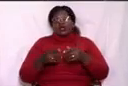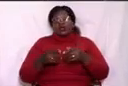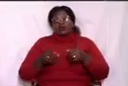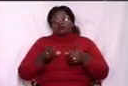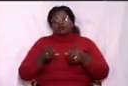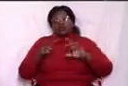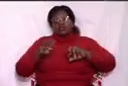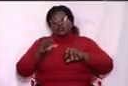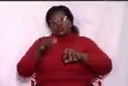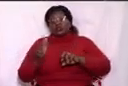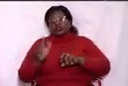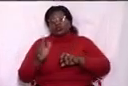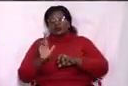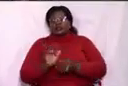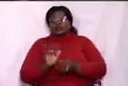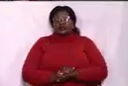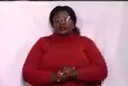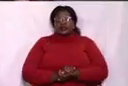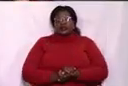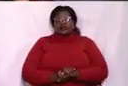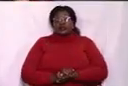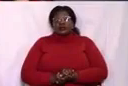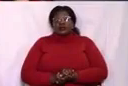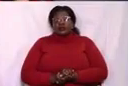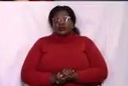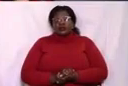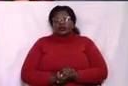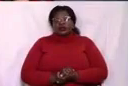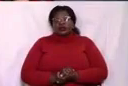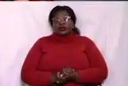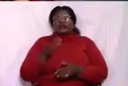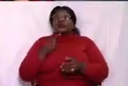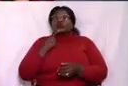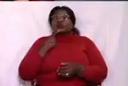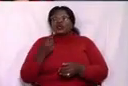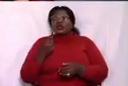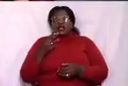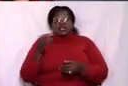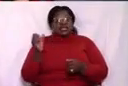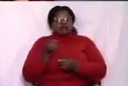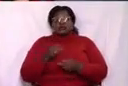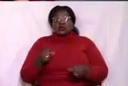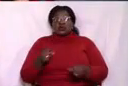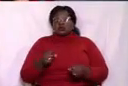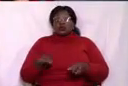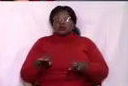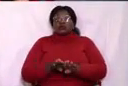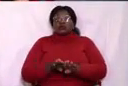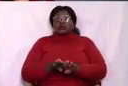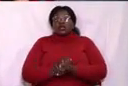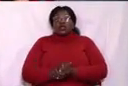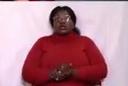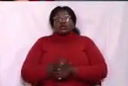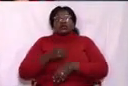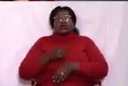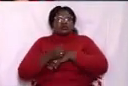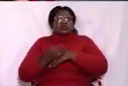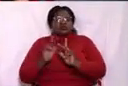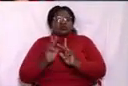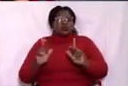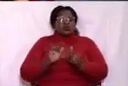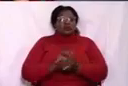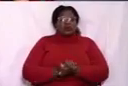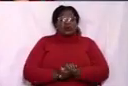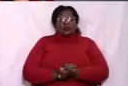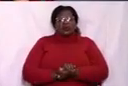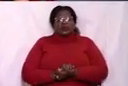Now, turning down an order, doesn't that make you lose out, or don't you feel like you're losing customers? Well,